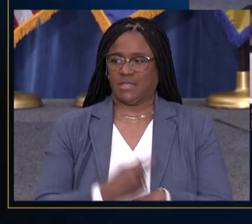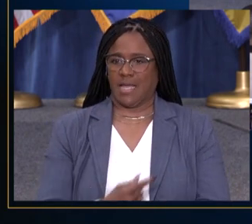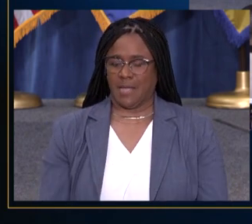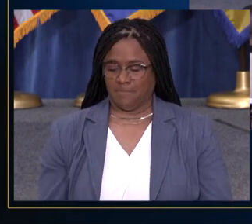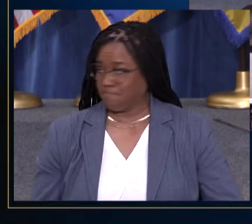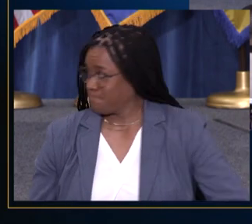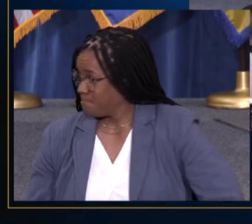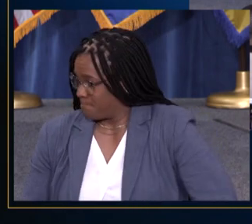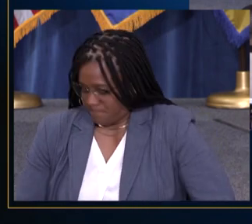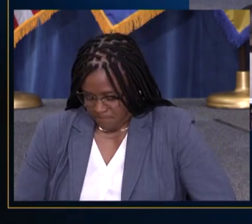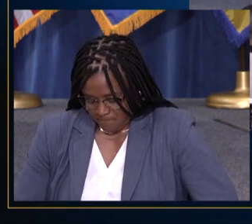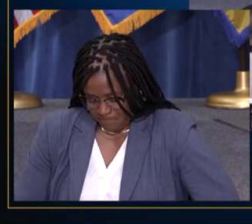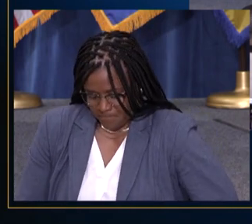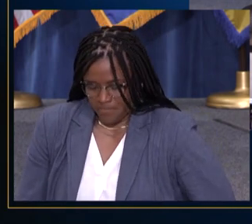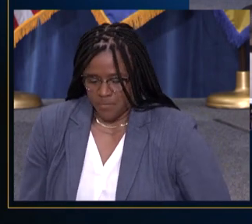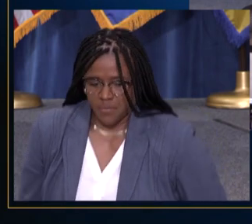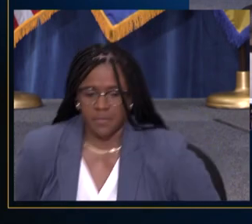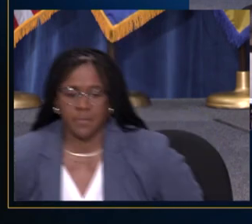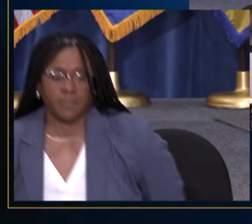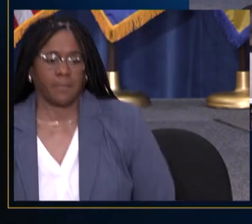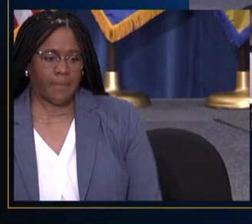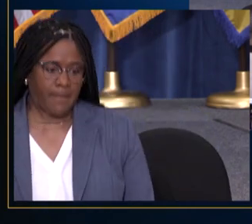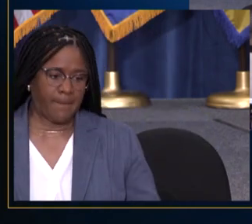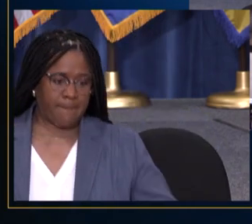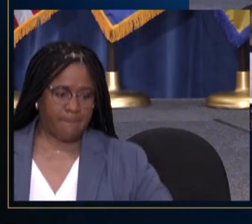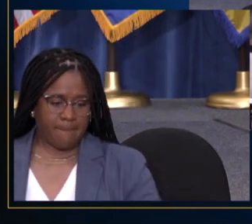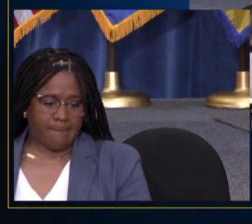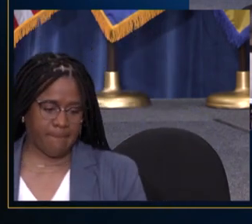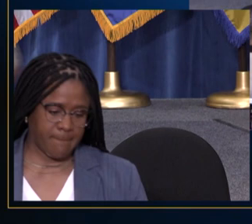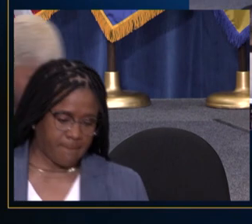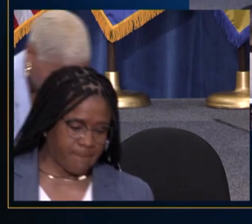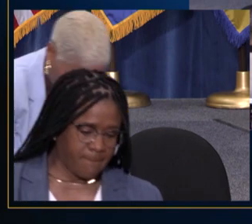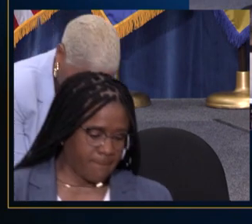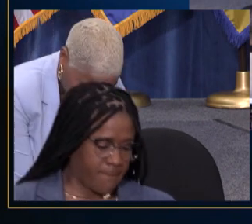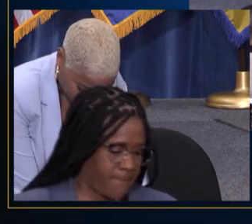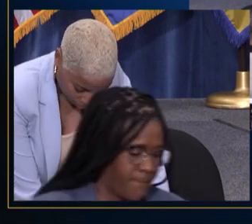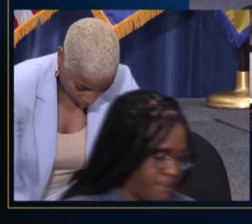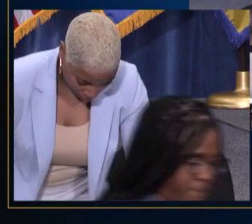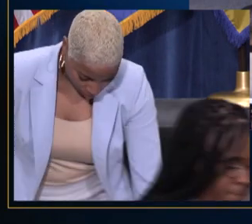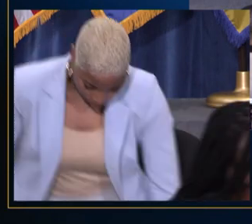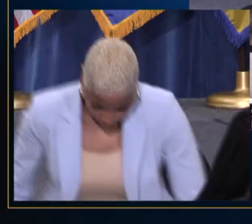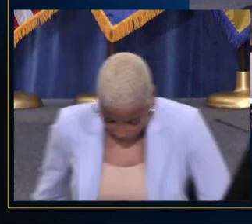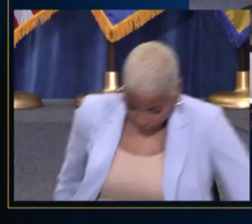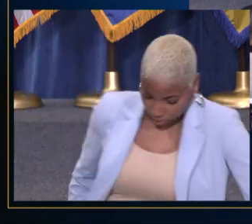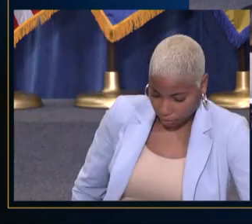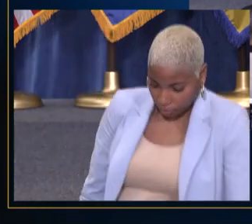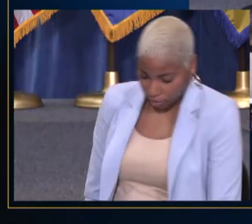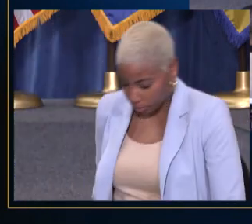One of the things you've mentioned is that some of these battles are still ongoing, some of the battles of